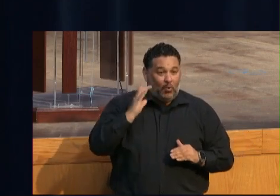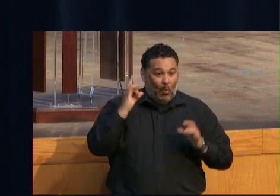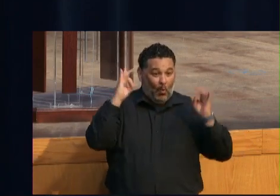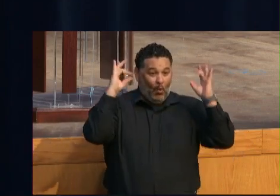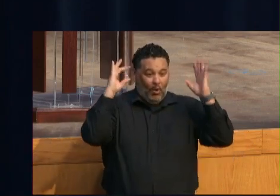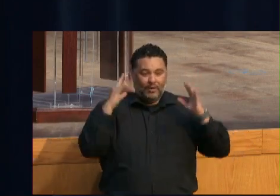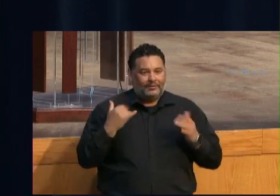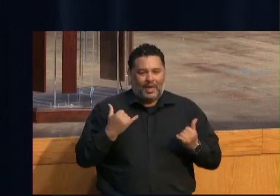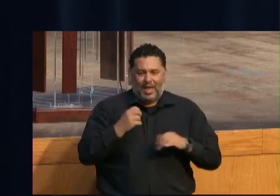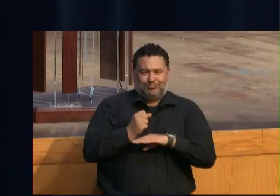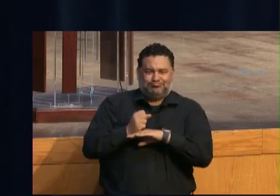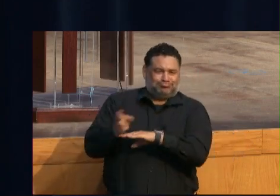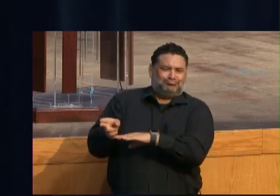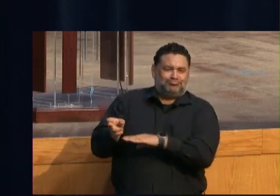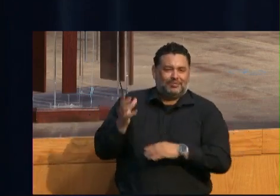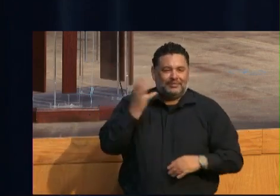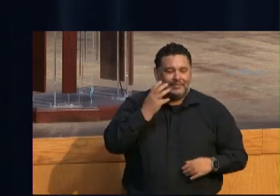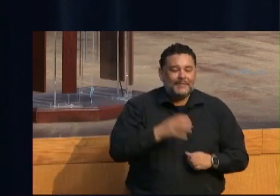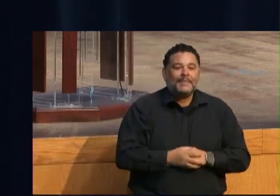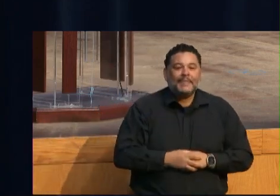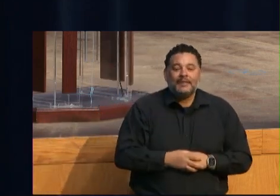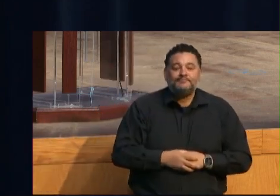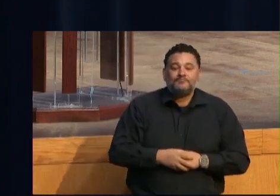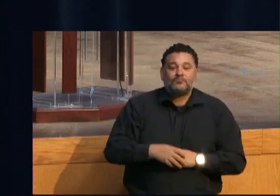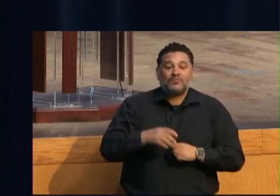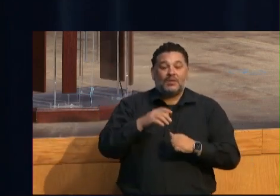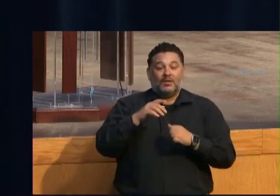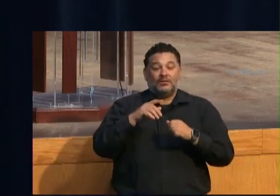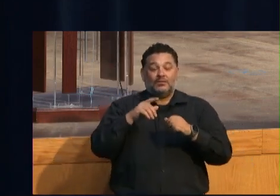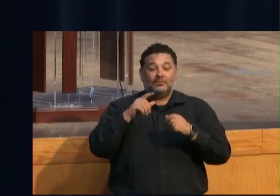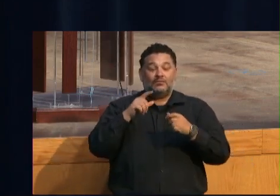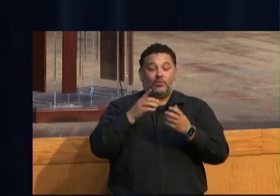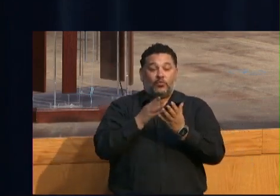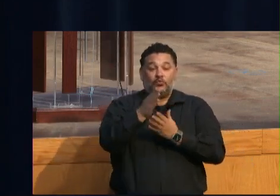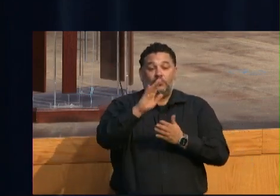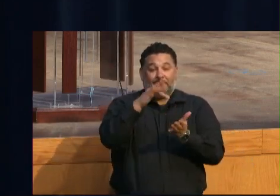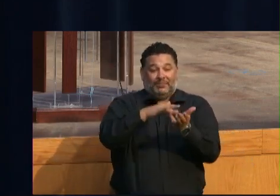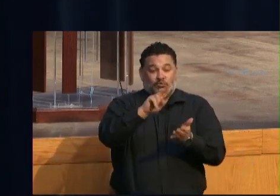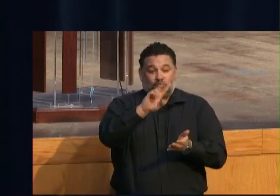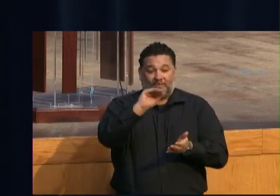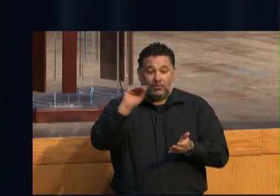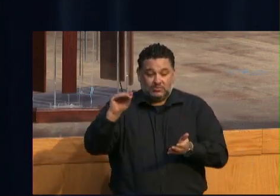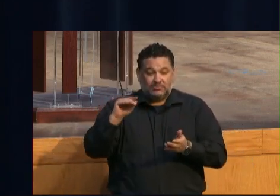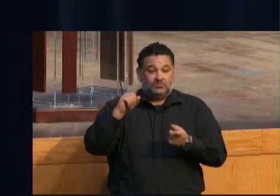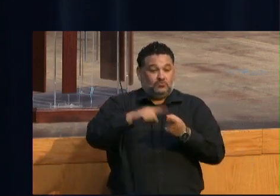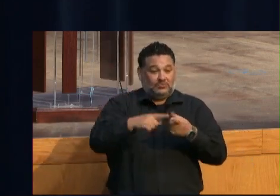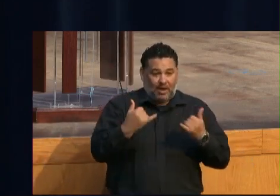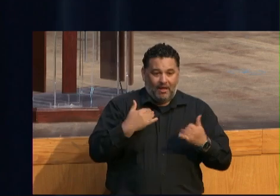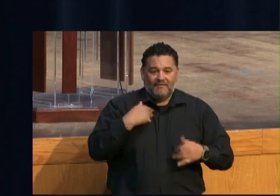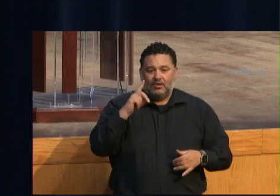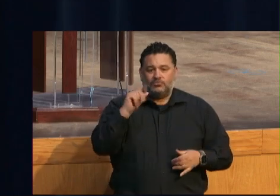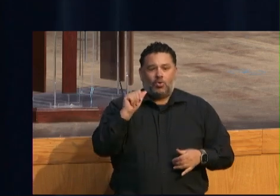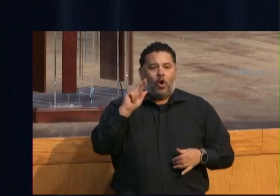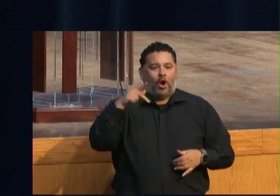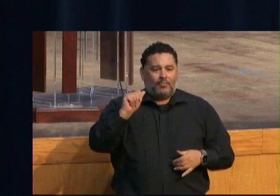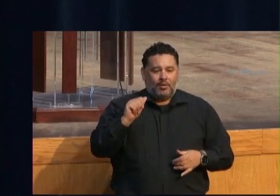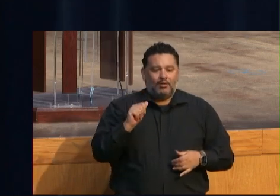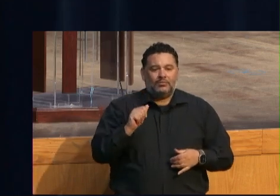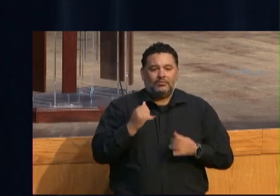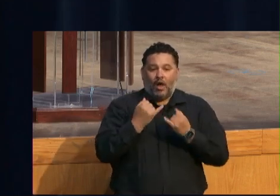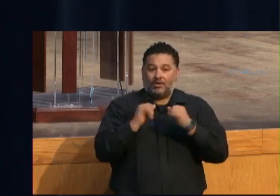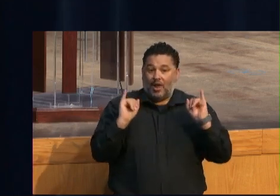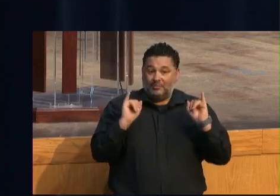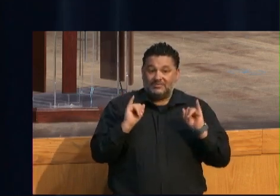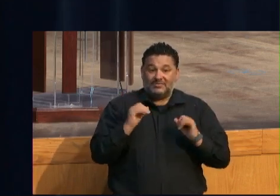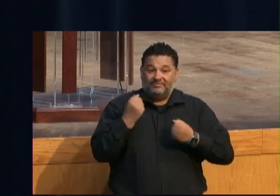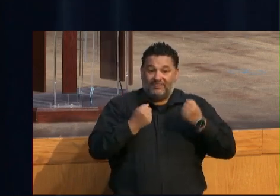And through the mid-2000s and even going into now, we had the DARPA autonomous vehicle challenges. So one of the